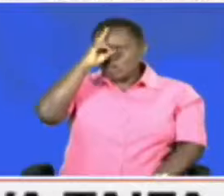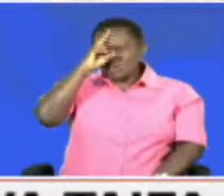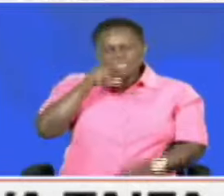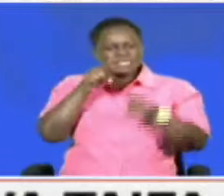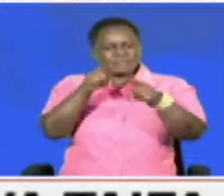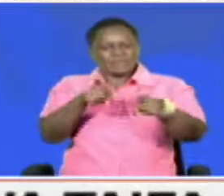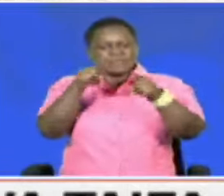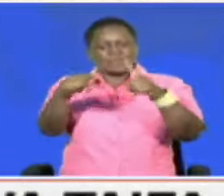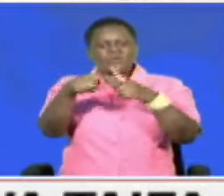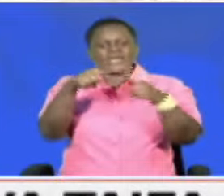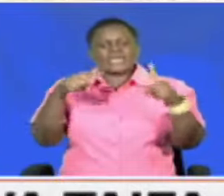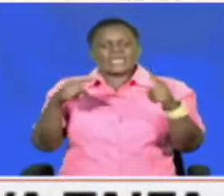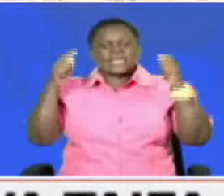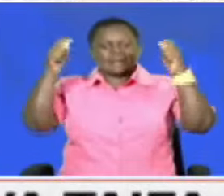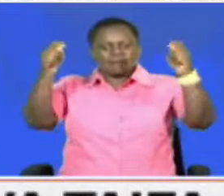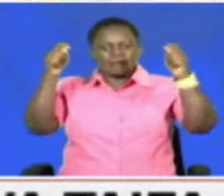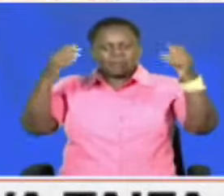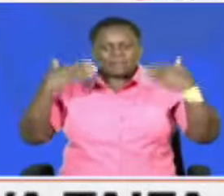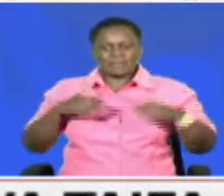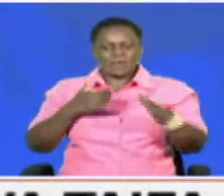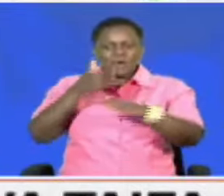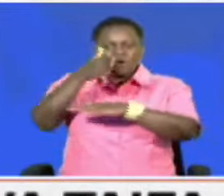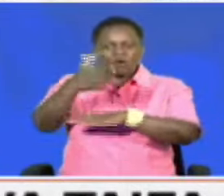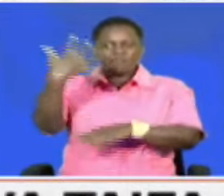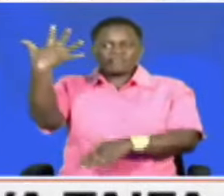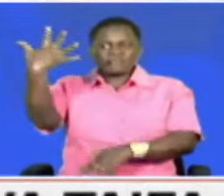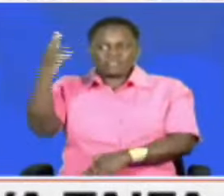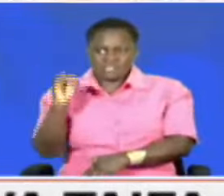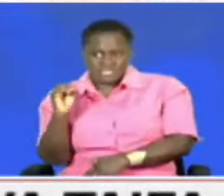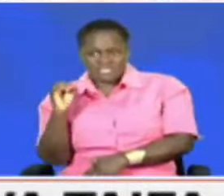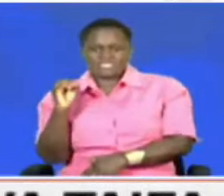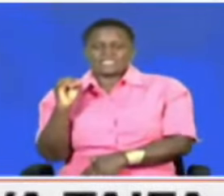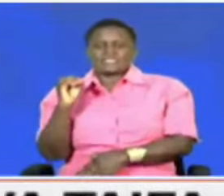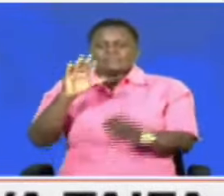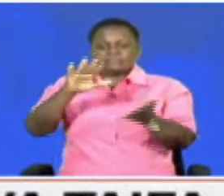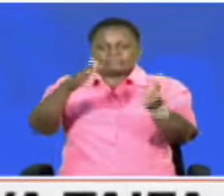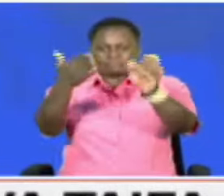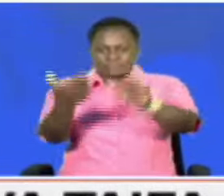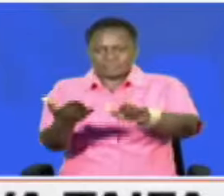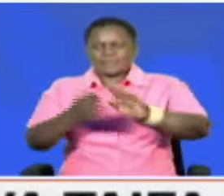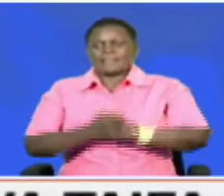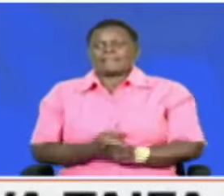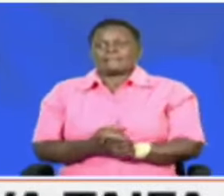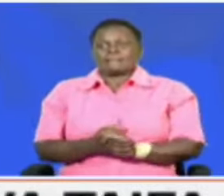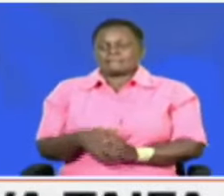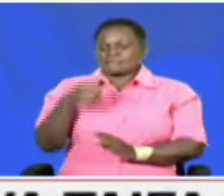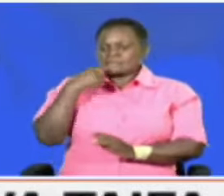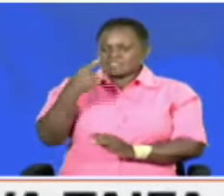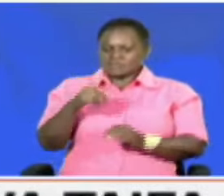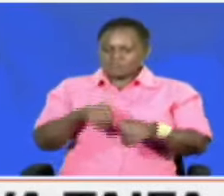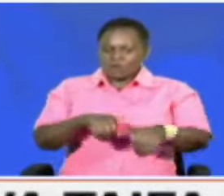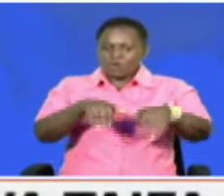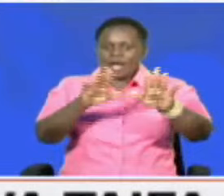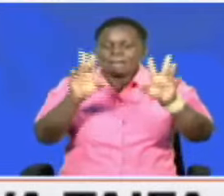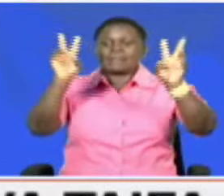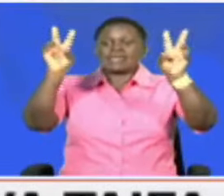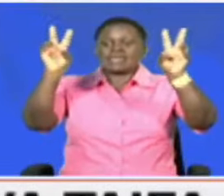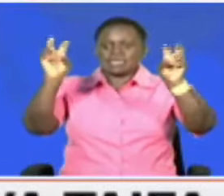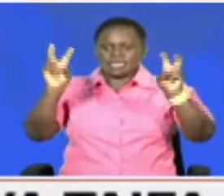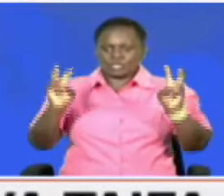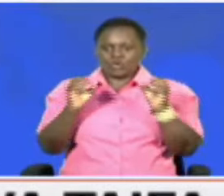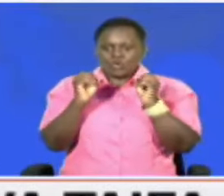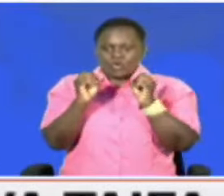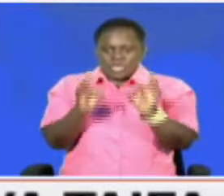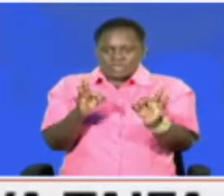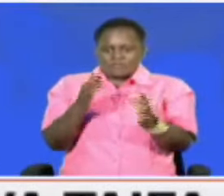tuhuma za mauaji ya waandamanaji, ambapo zaidi ya watu 50 waliripotiwa kuuliwa. Kindiki akisema atafuatilia swala hili